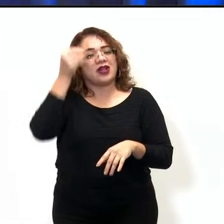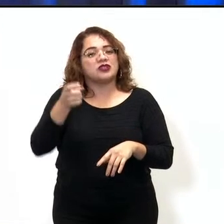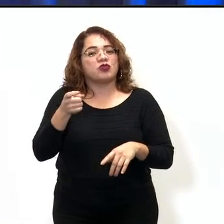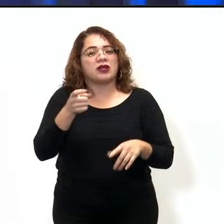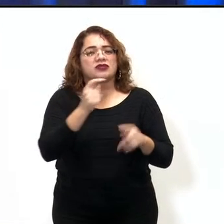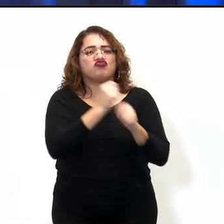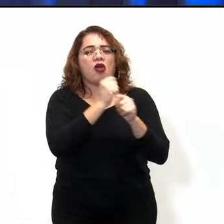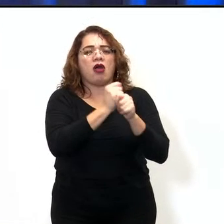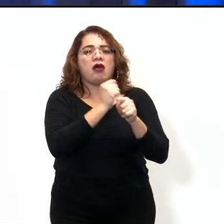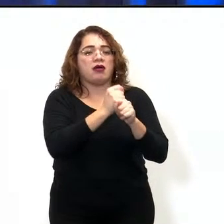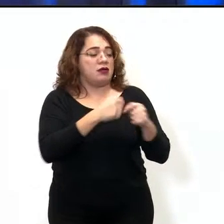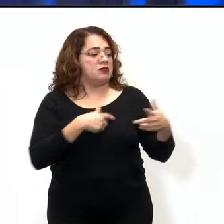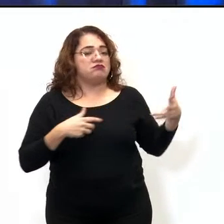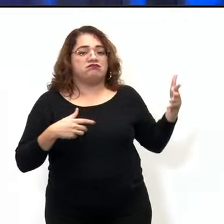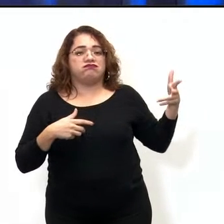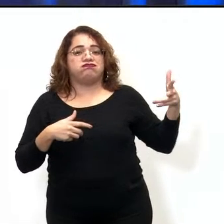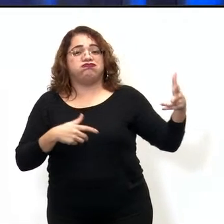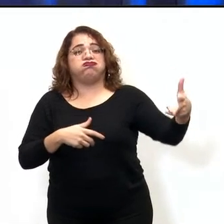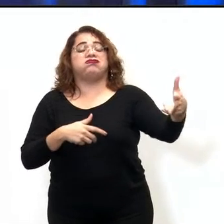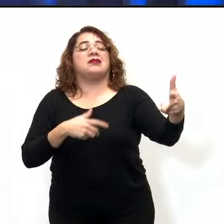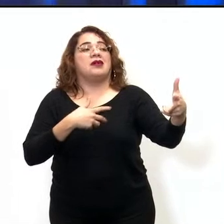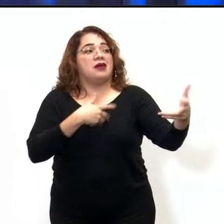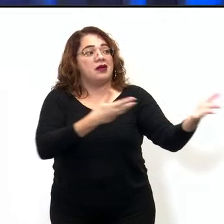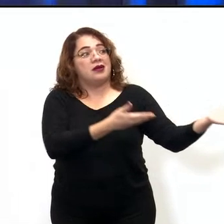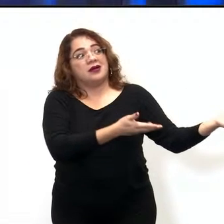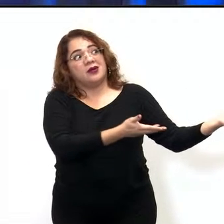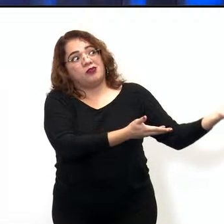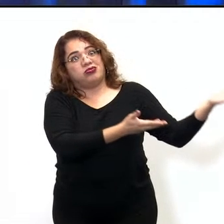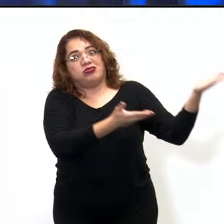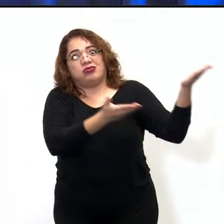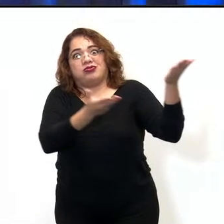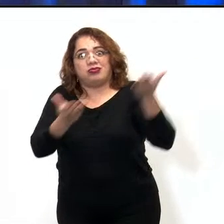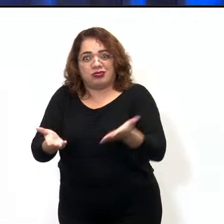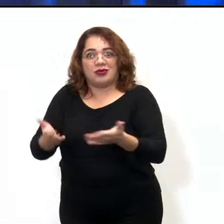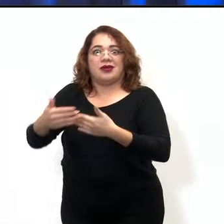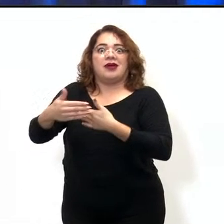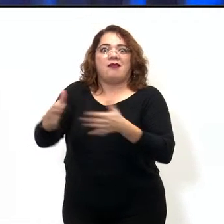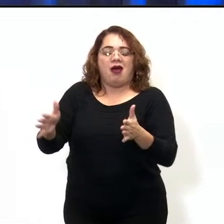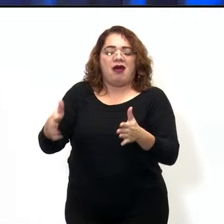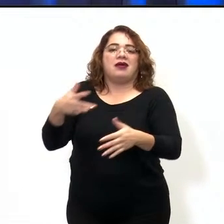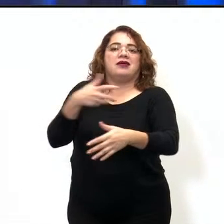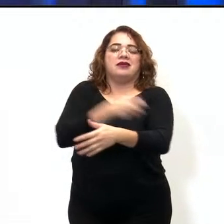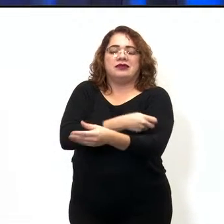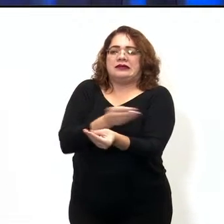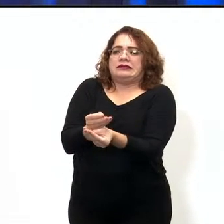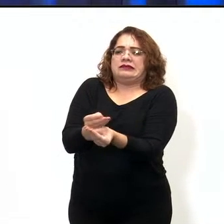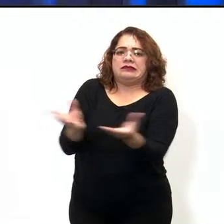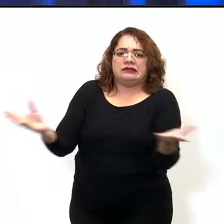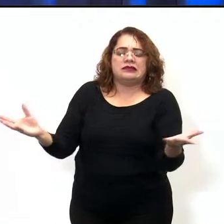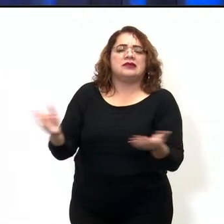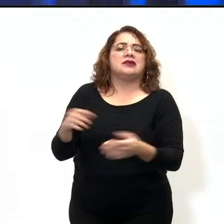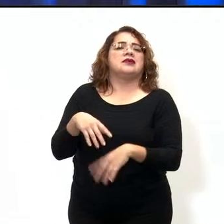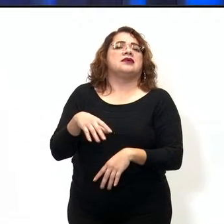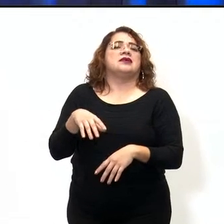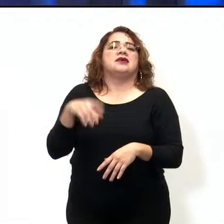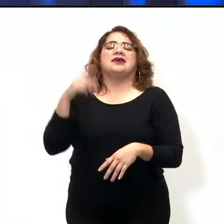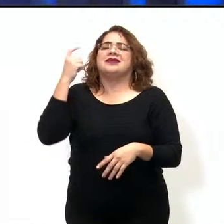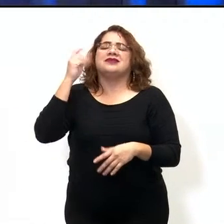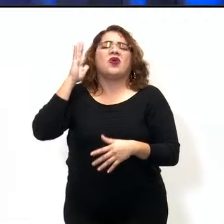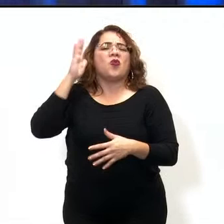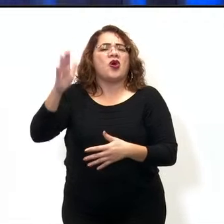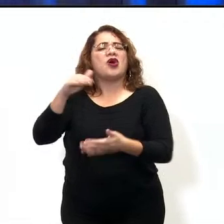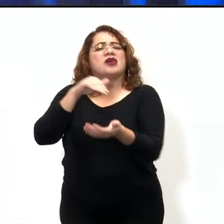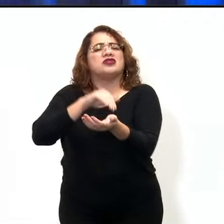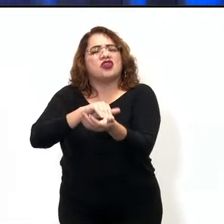the Moderna vaccine. And that vaccine will be utilized to help vaccinate our school district members, to